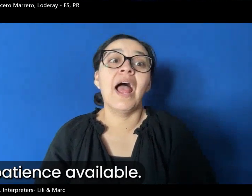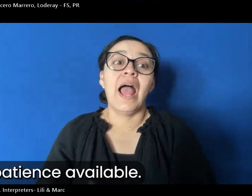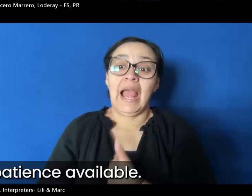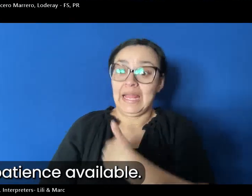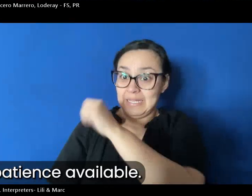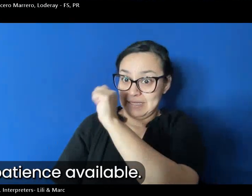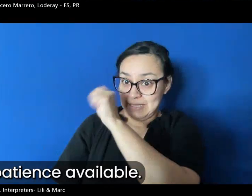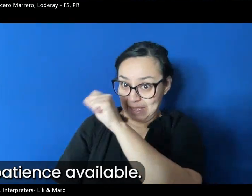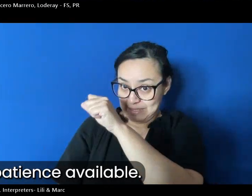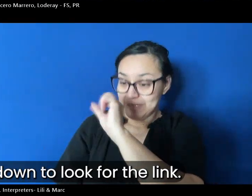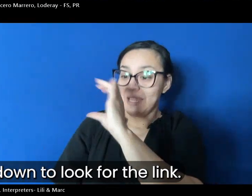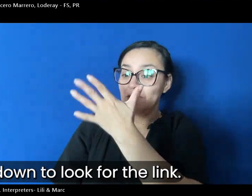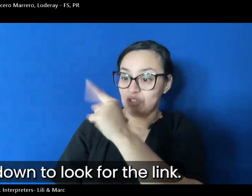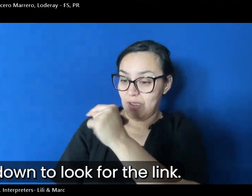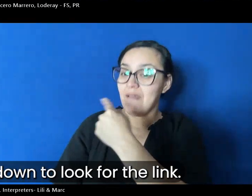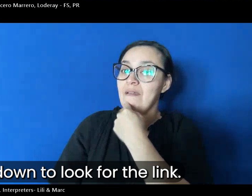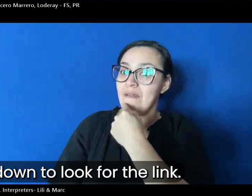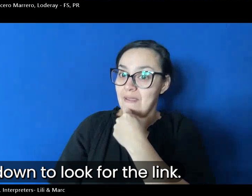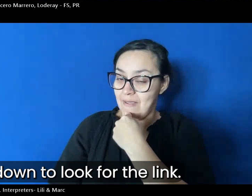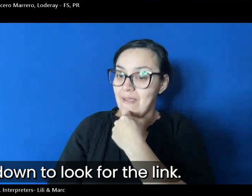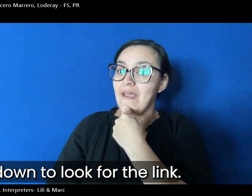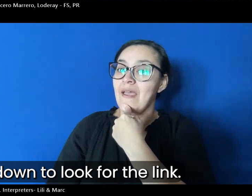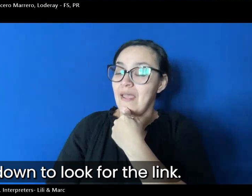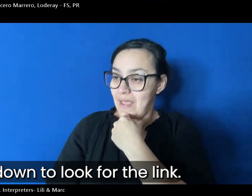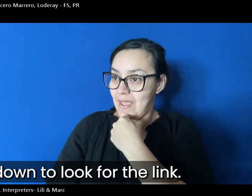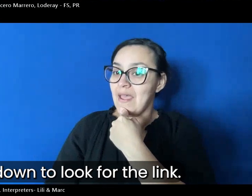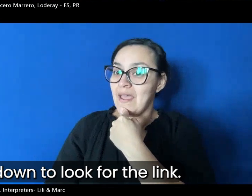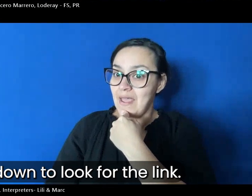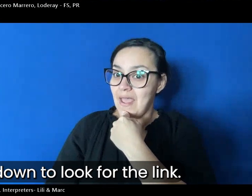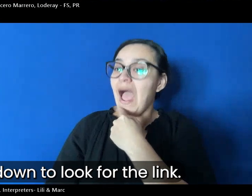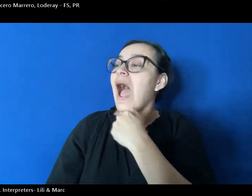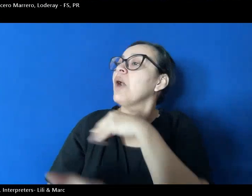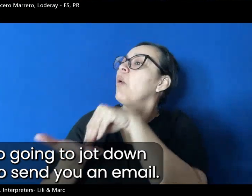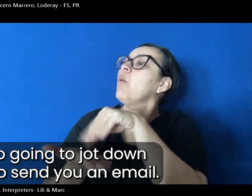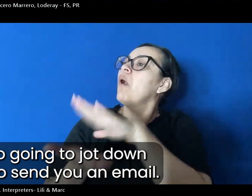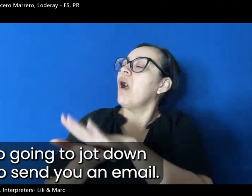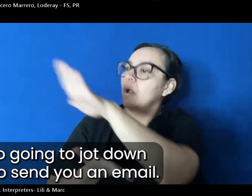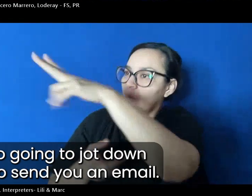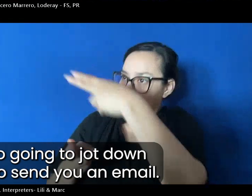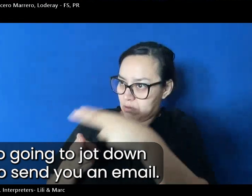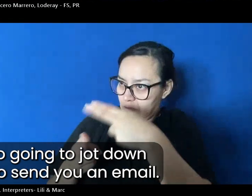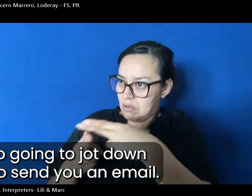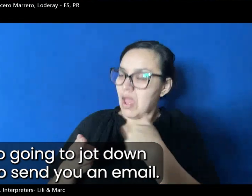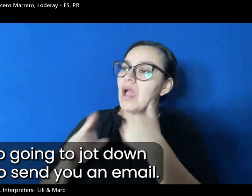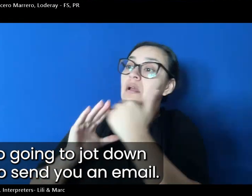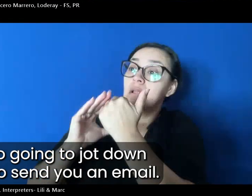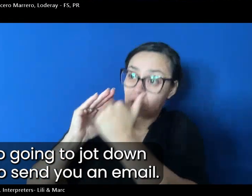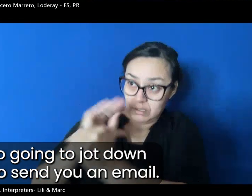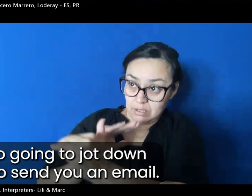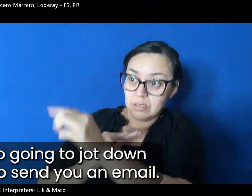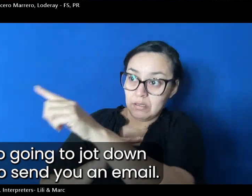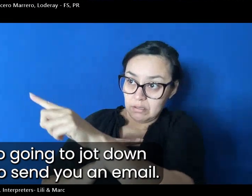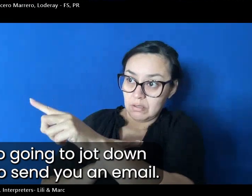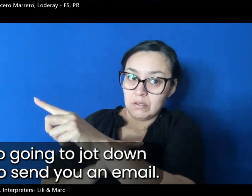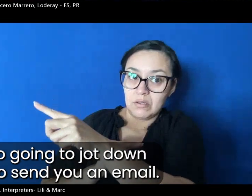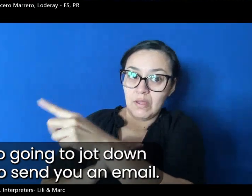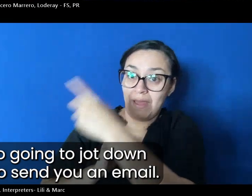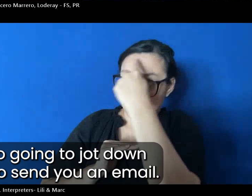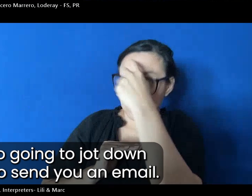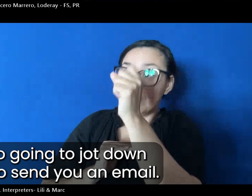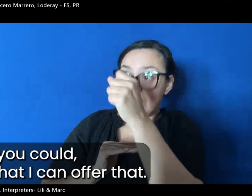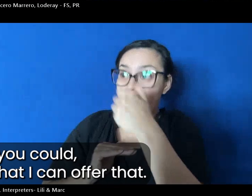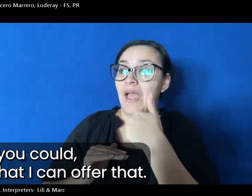That page is available. Let me jot this down to look for the link. I'm going to jot down your name to send